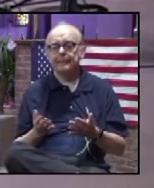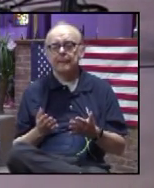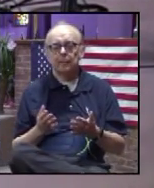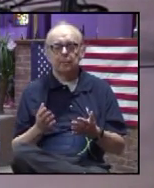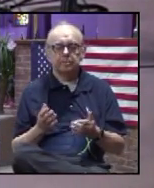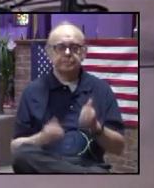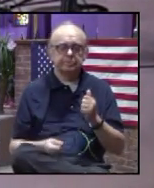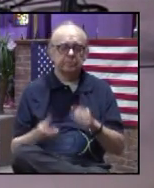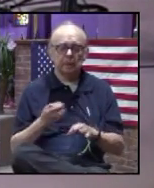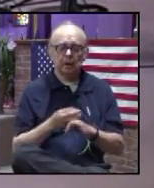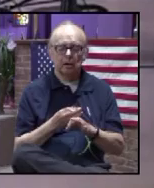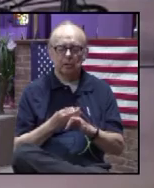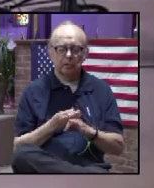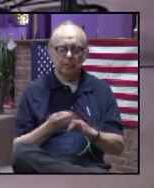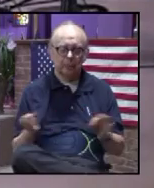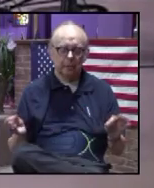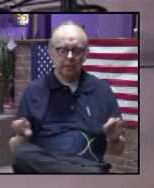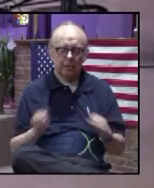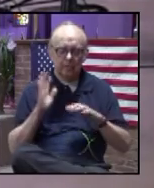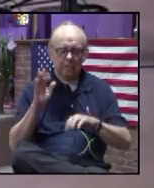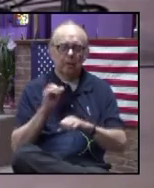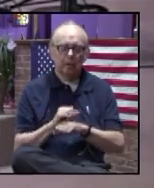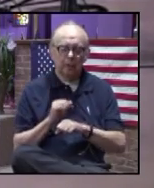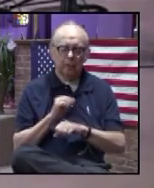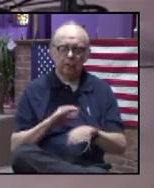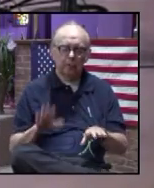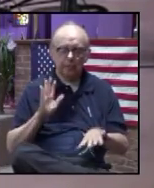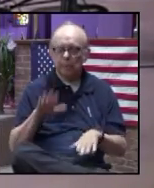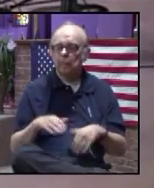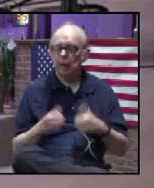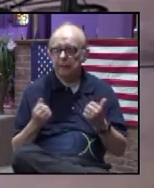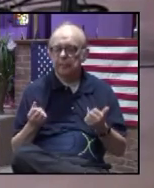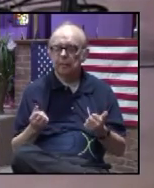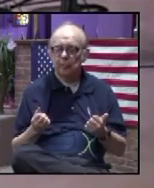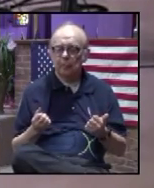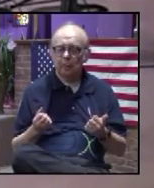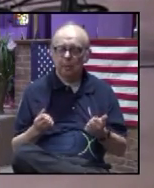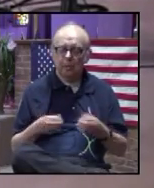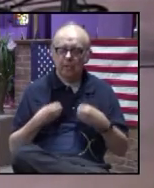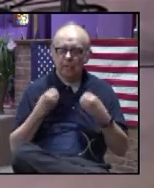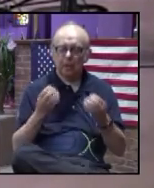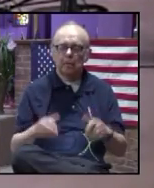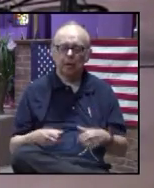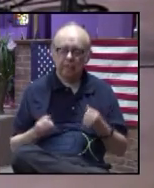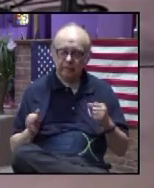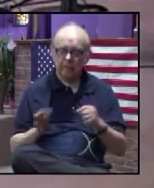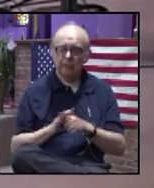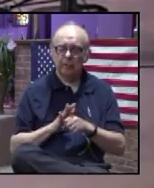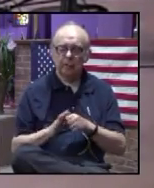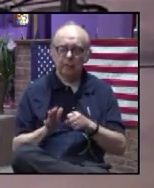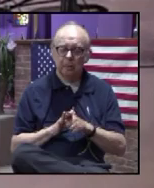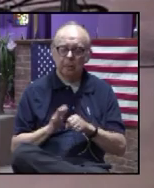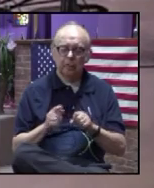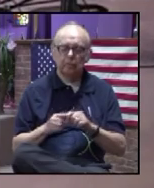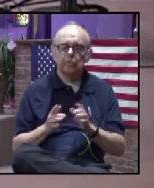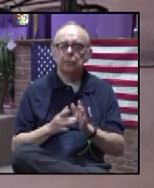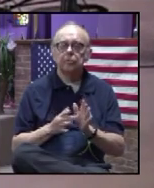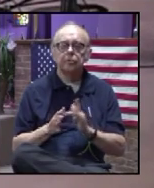The most important miracle that you can ever do in your life is give your life completely to